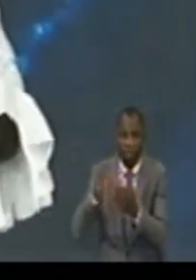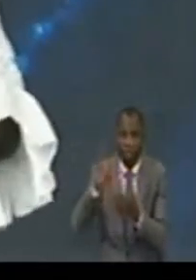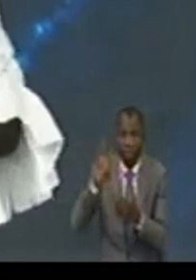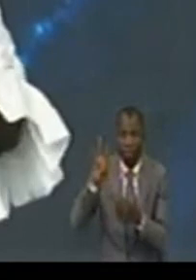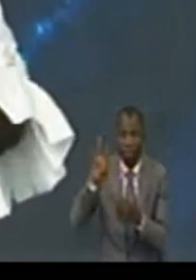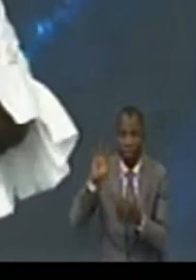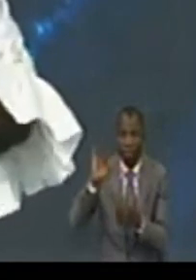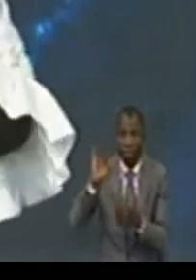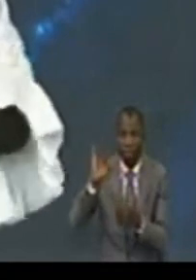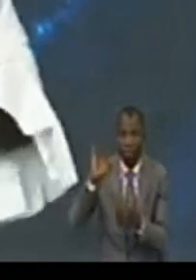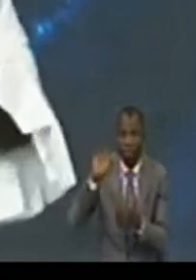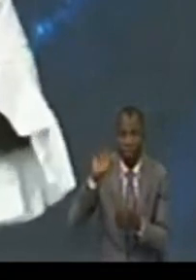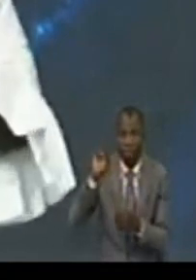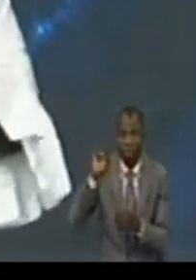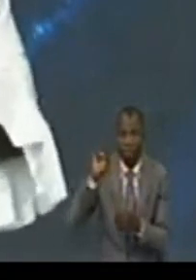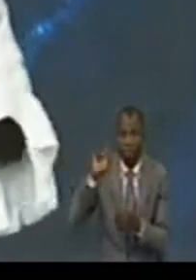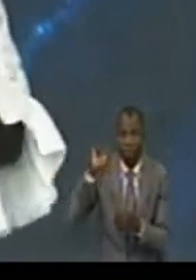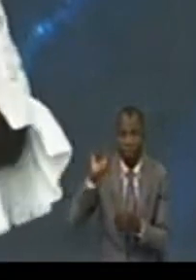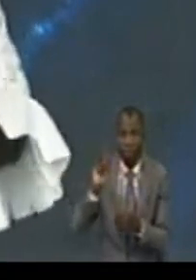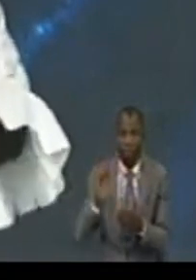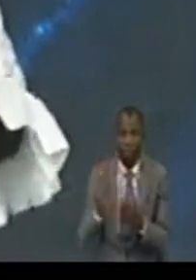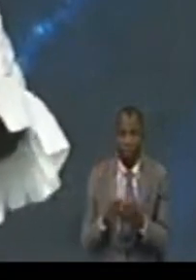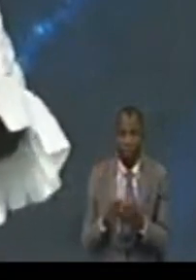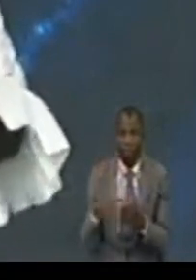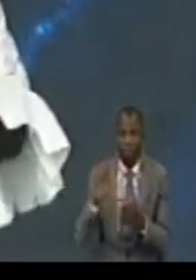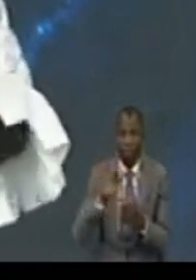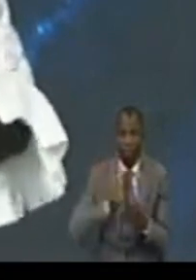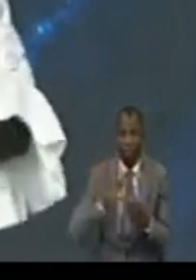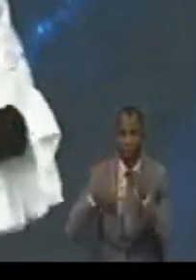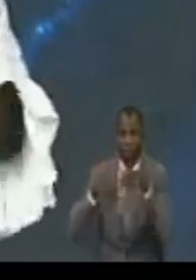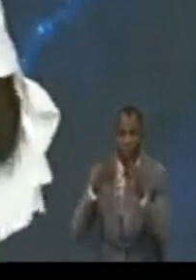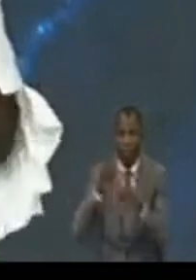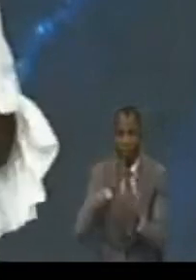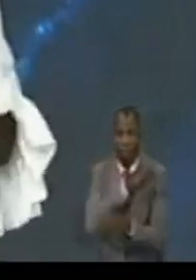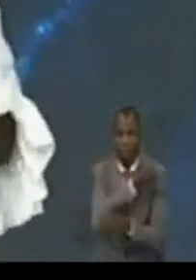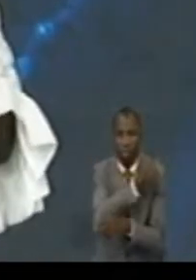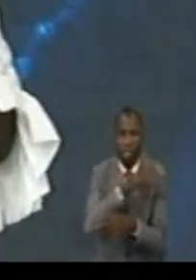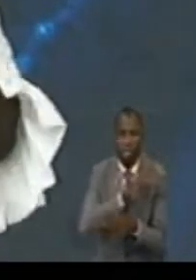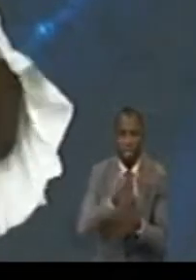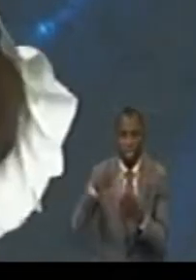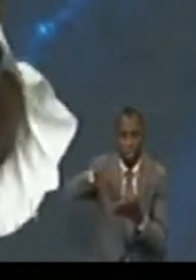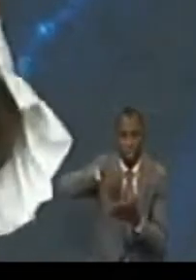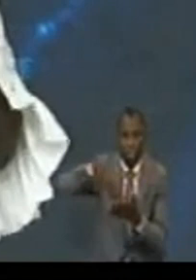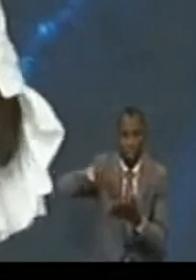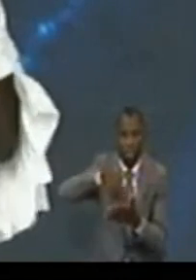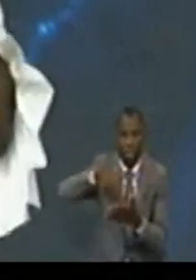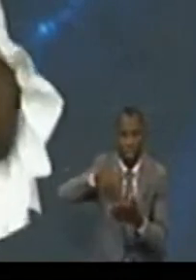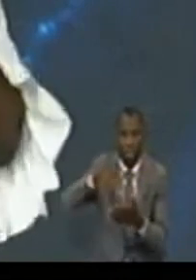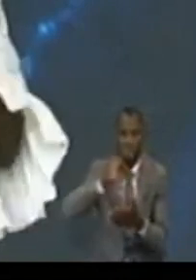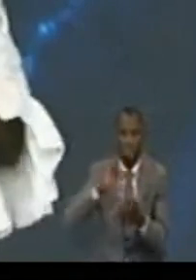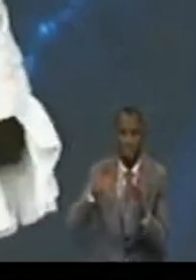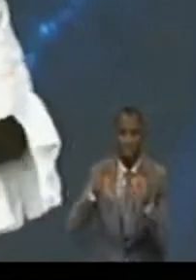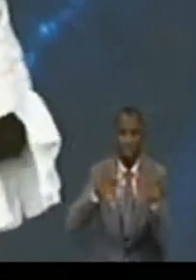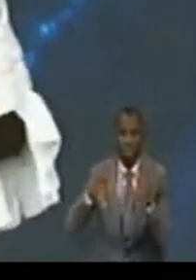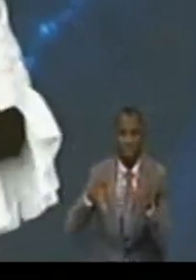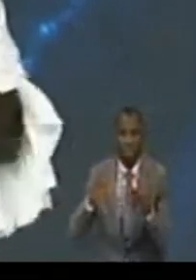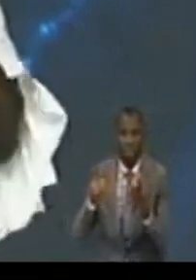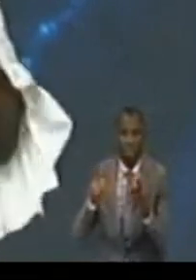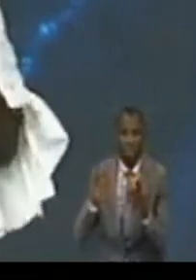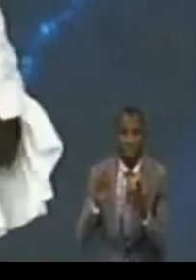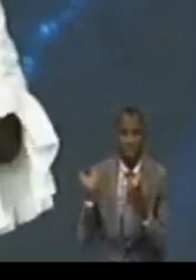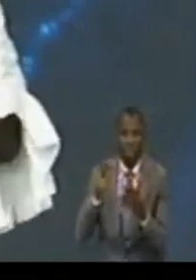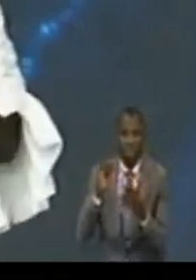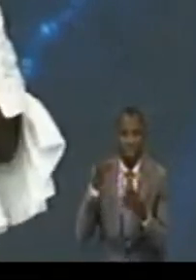hospital. An X-ray was conducted, and they discovered that my pelvic was fractured. I